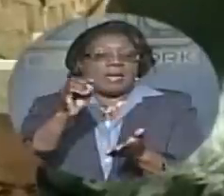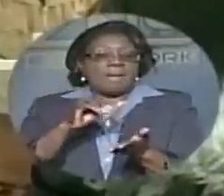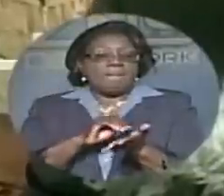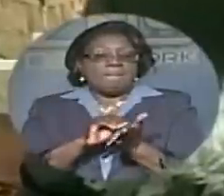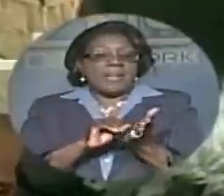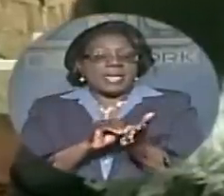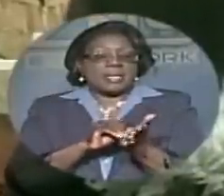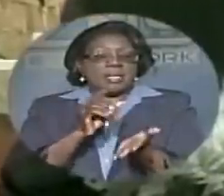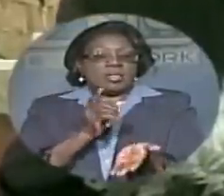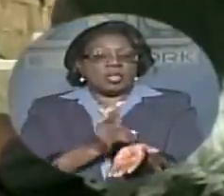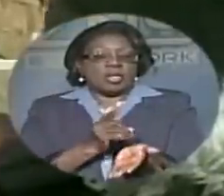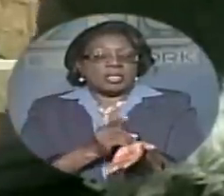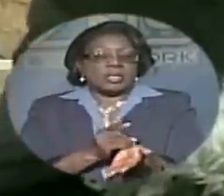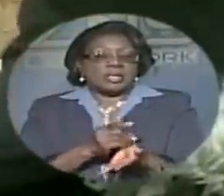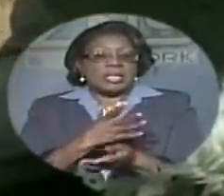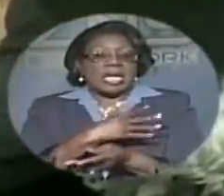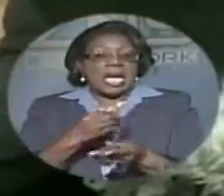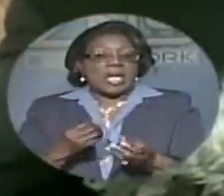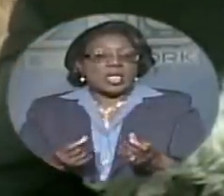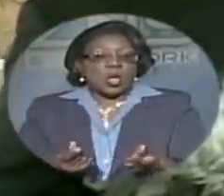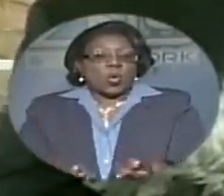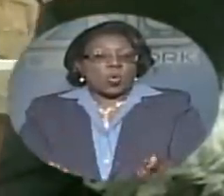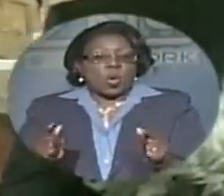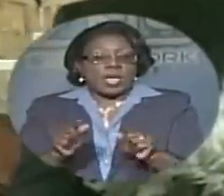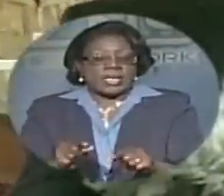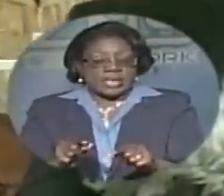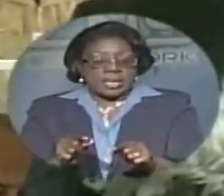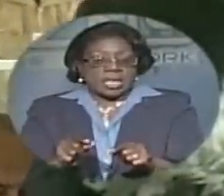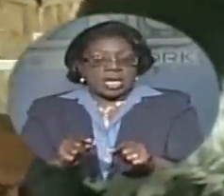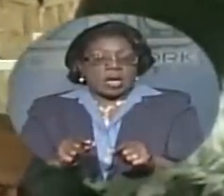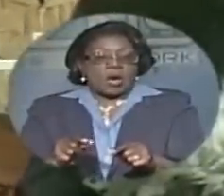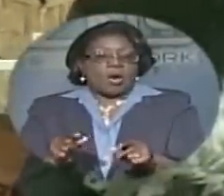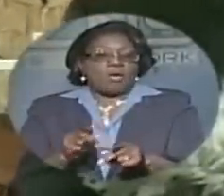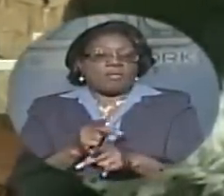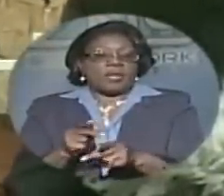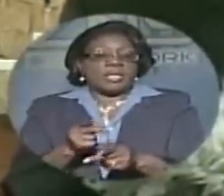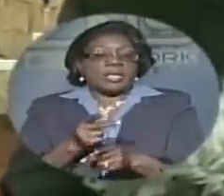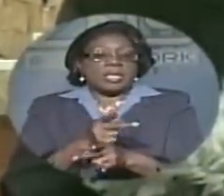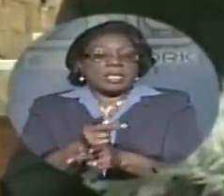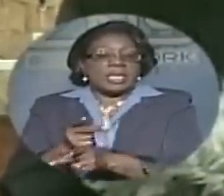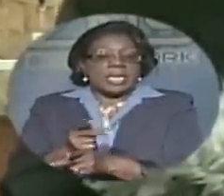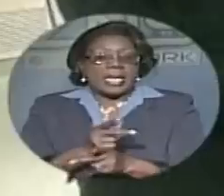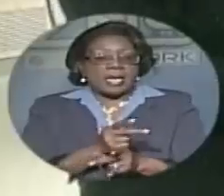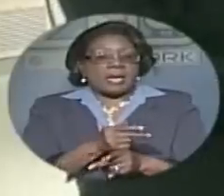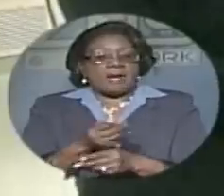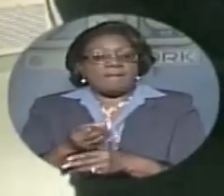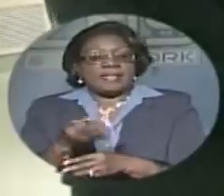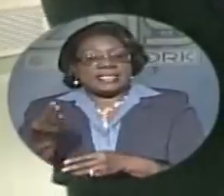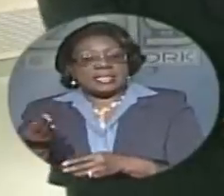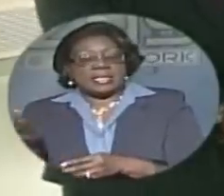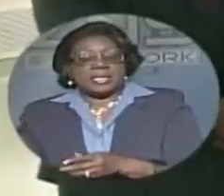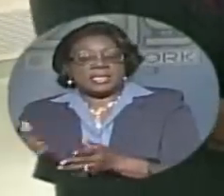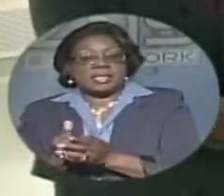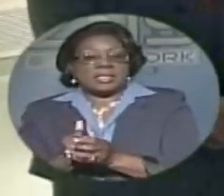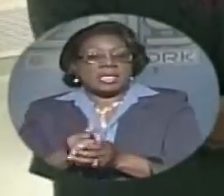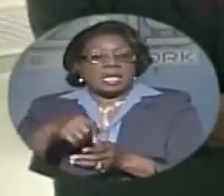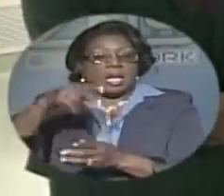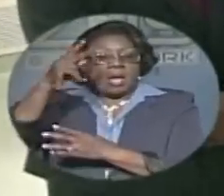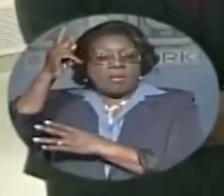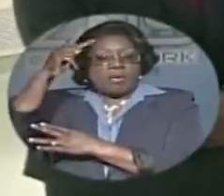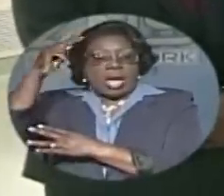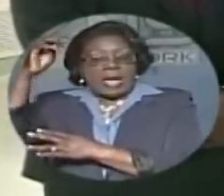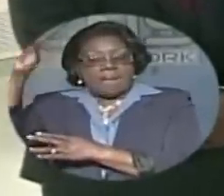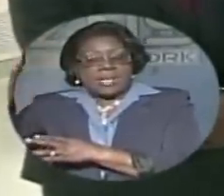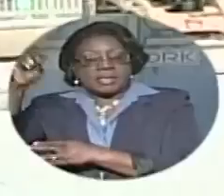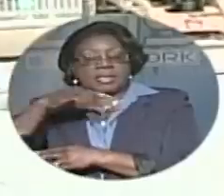professionals, and the quality of critical care facilities. Prime Minister the Right Honorable Hubert